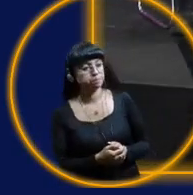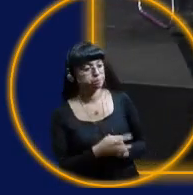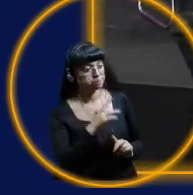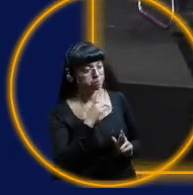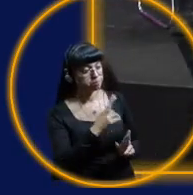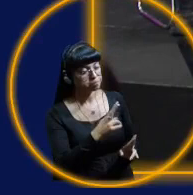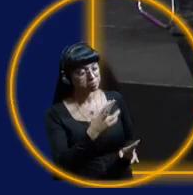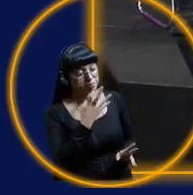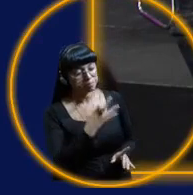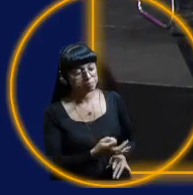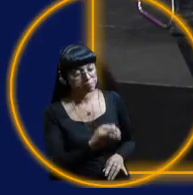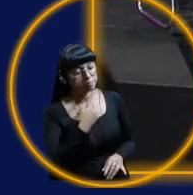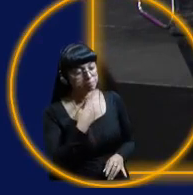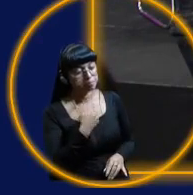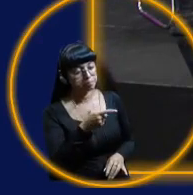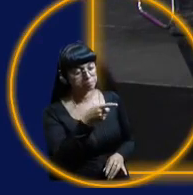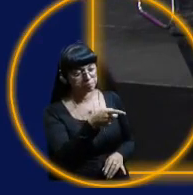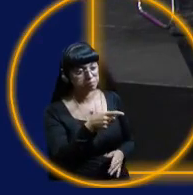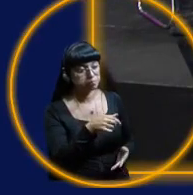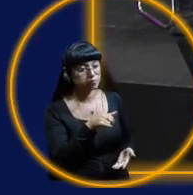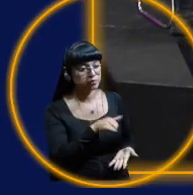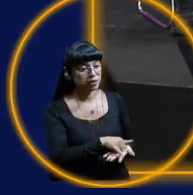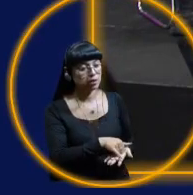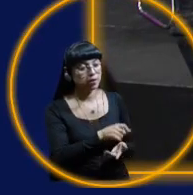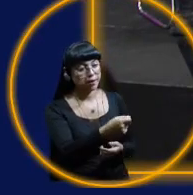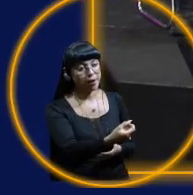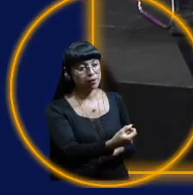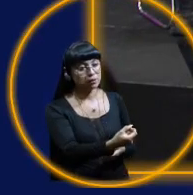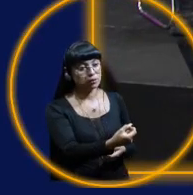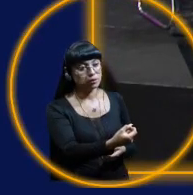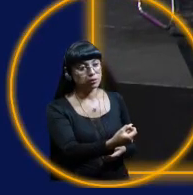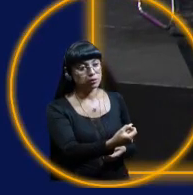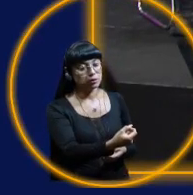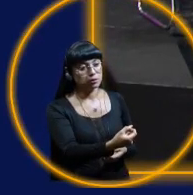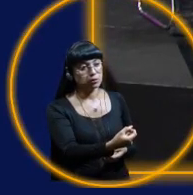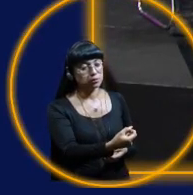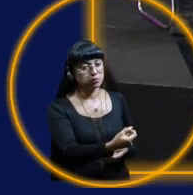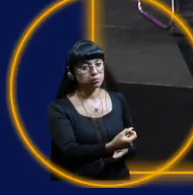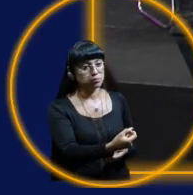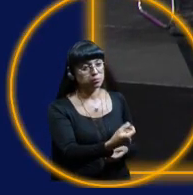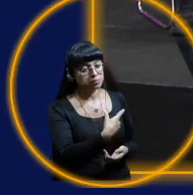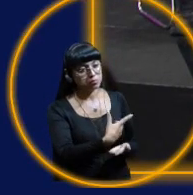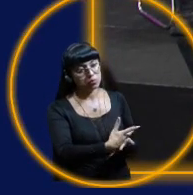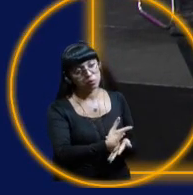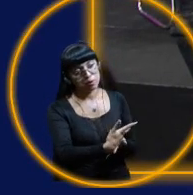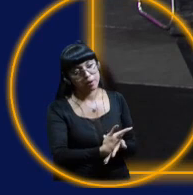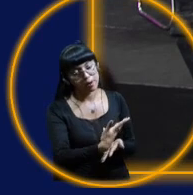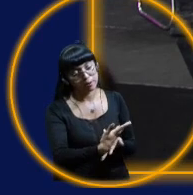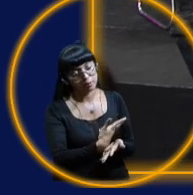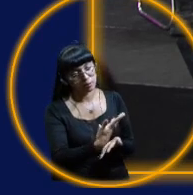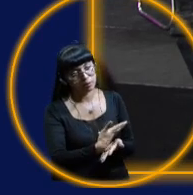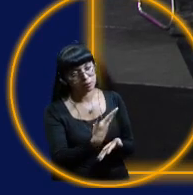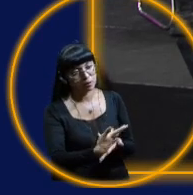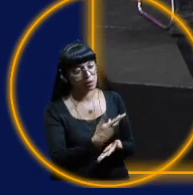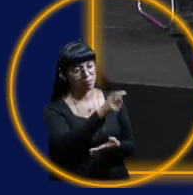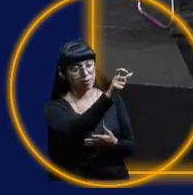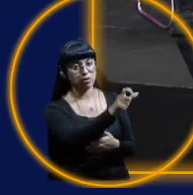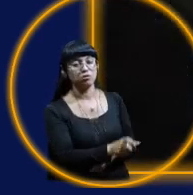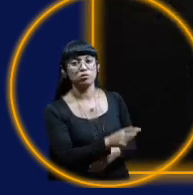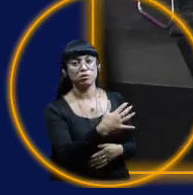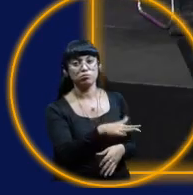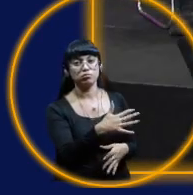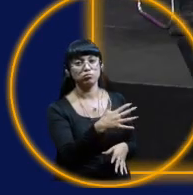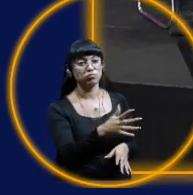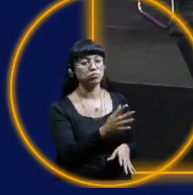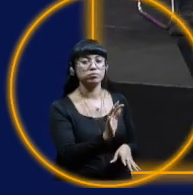piece of advice we got from like a mentor, and it was slow growth is real growth. And